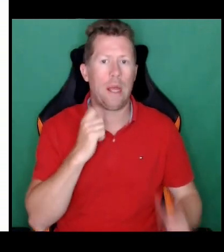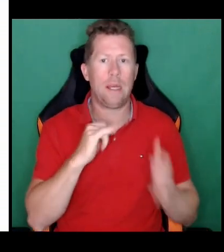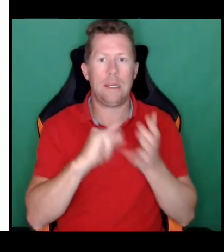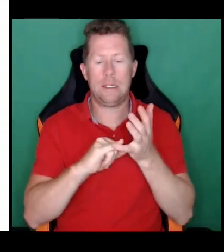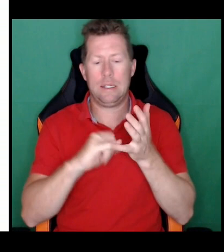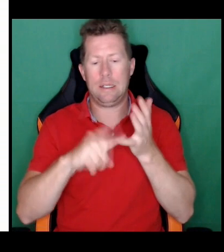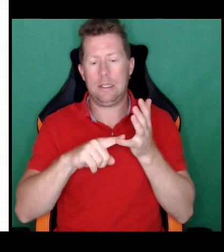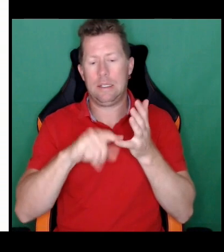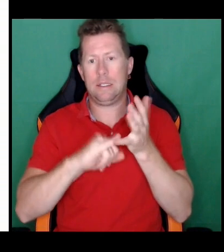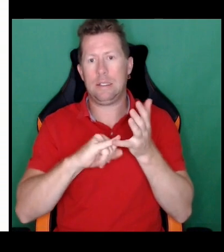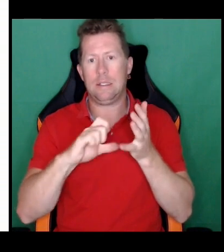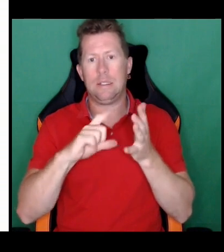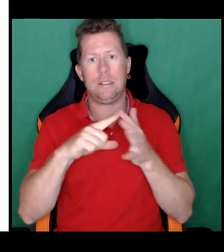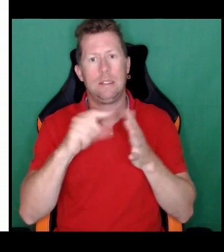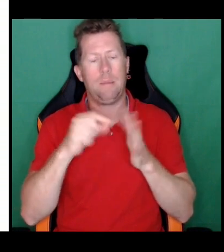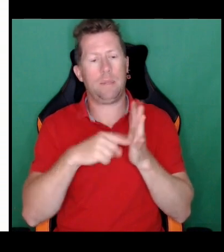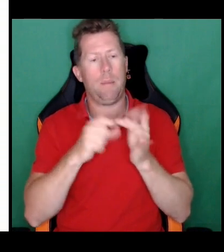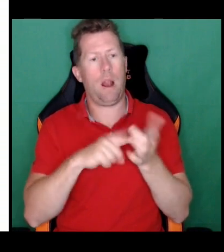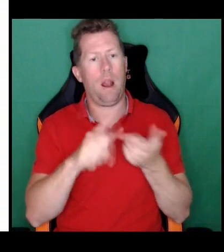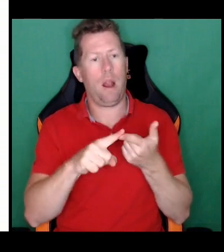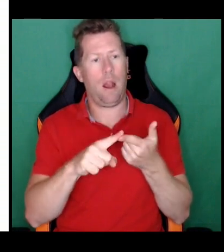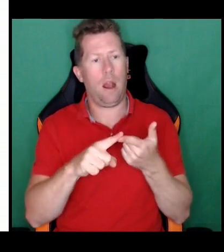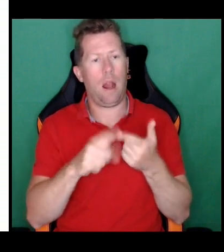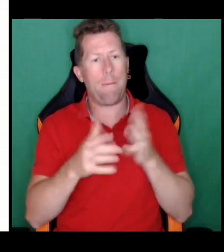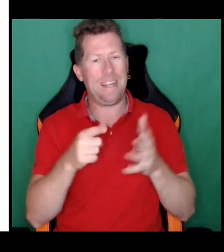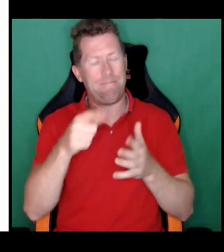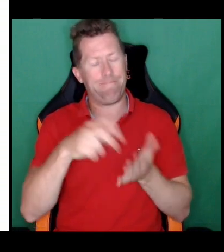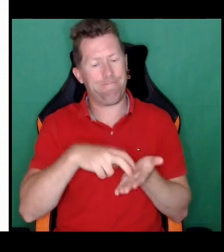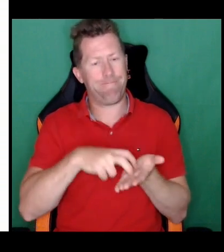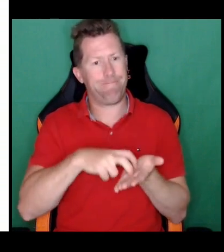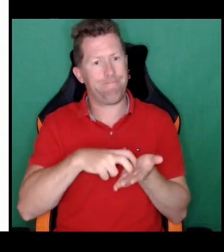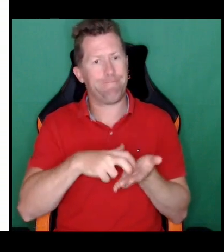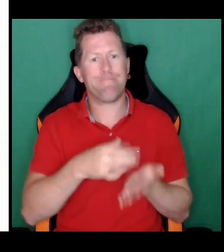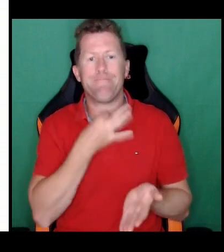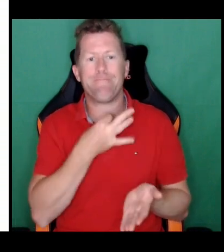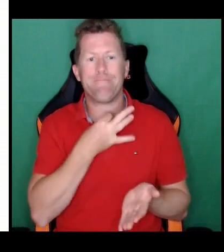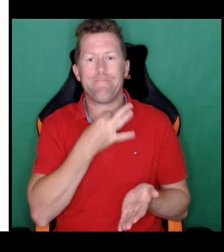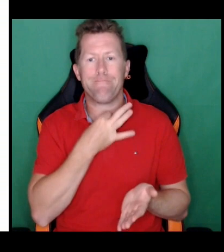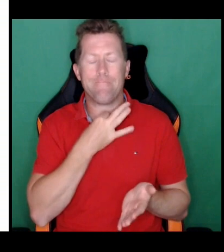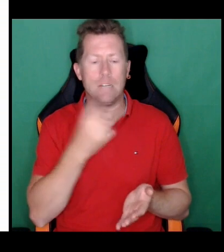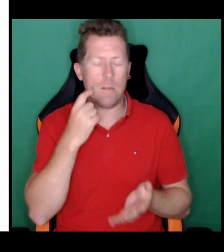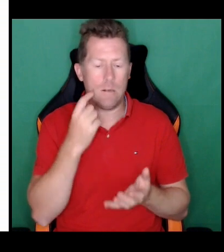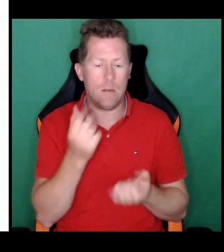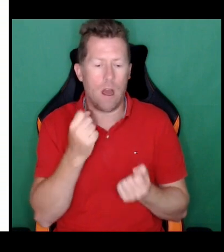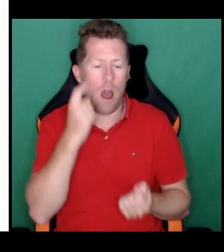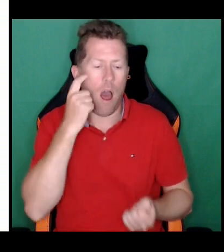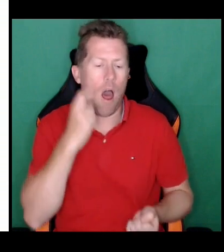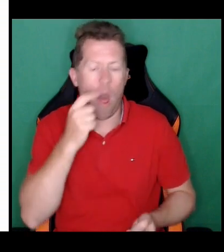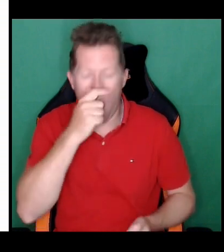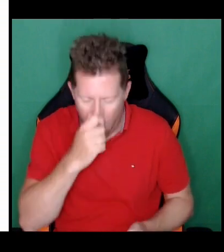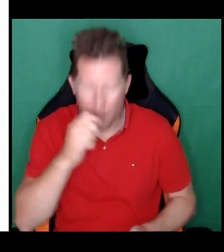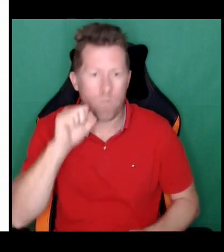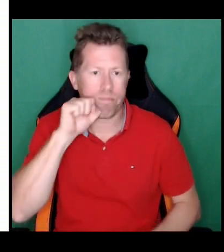is because we really feel that this group is highly vulnerable to the likelihood of vaping in the future. But they're almost